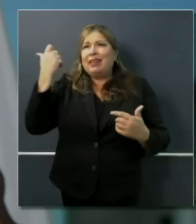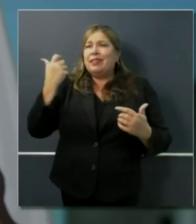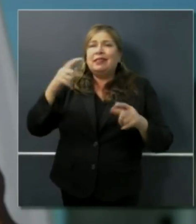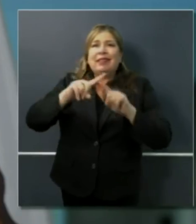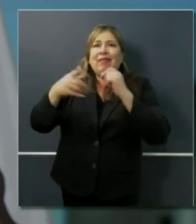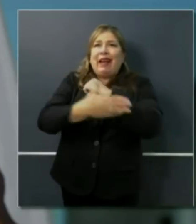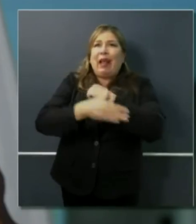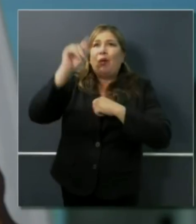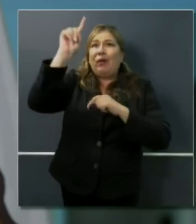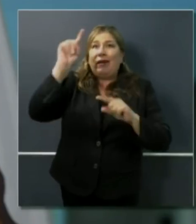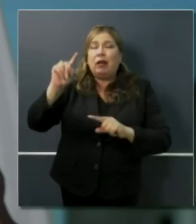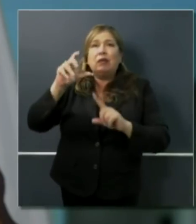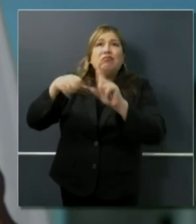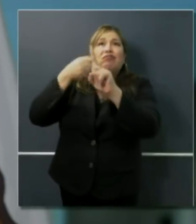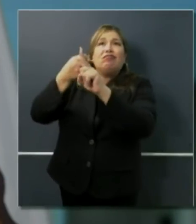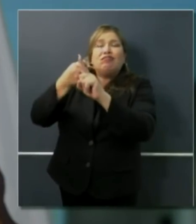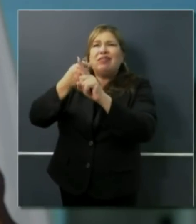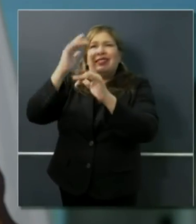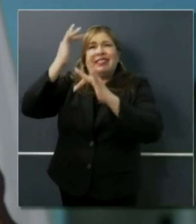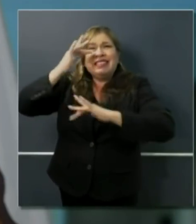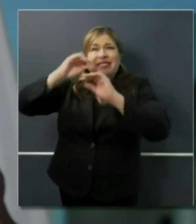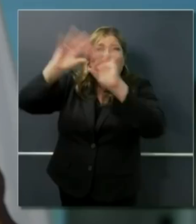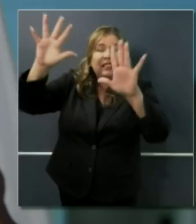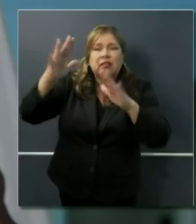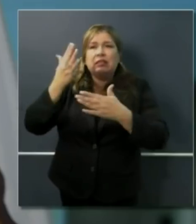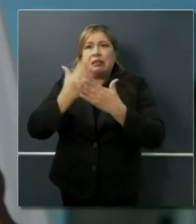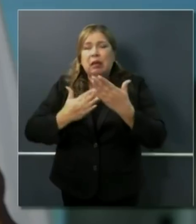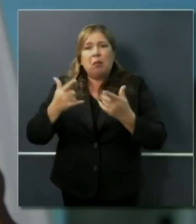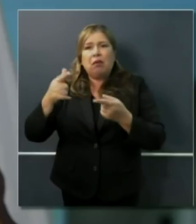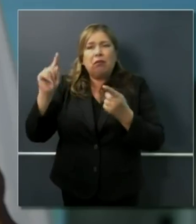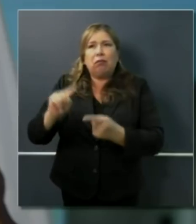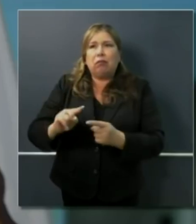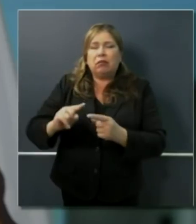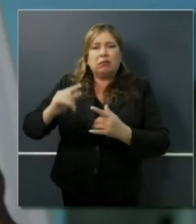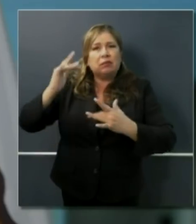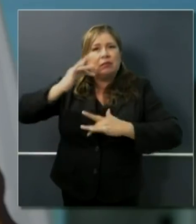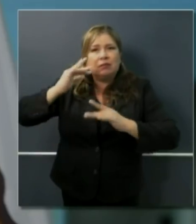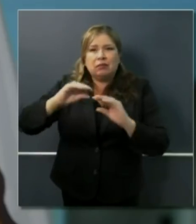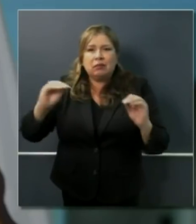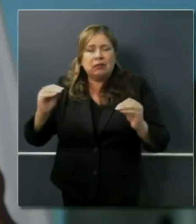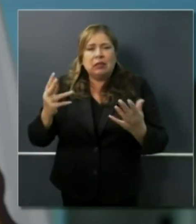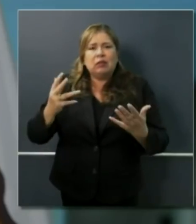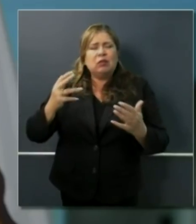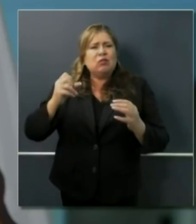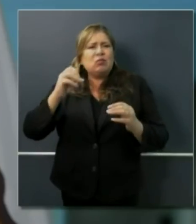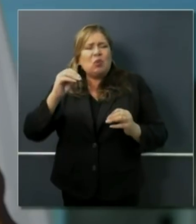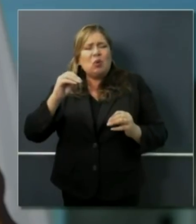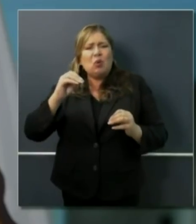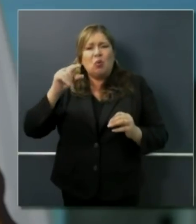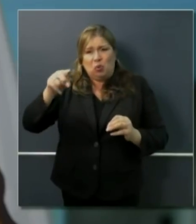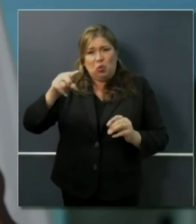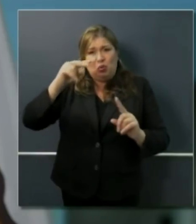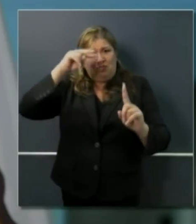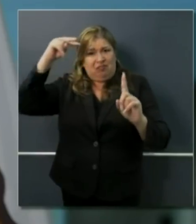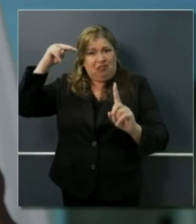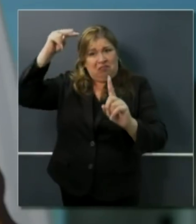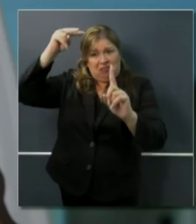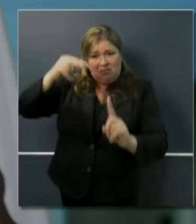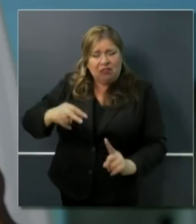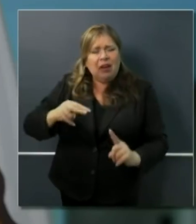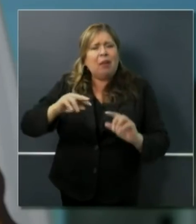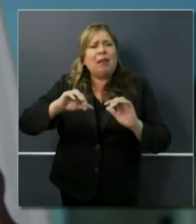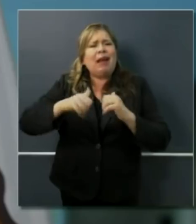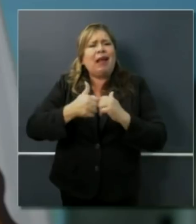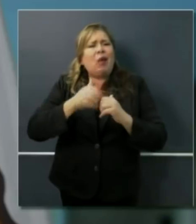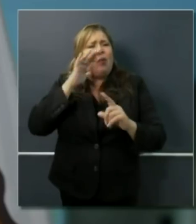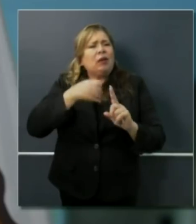make the decisions themselves? Is the state going to have a prescriptive role, given that you have a sort of bird's eye view of where the outbreak is worse or better? How